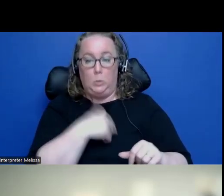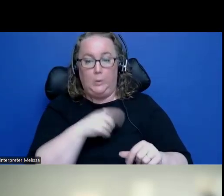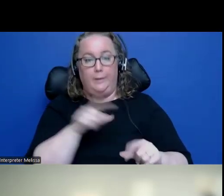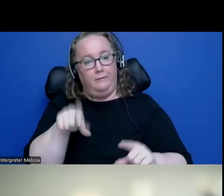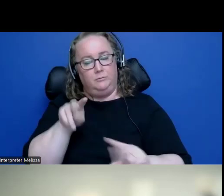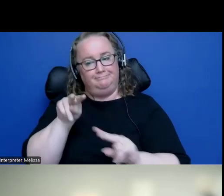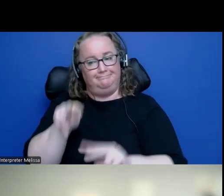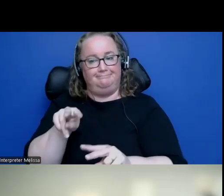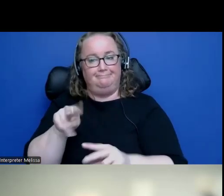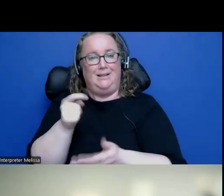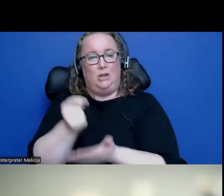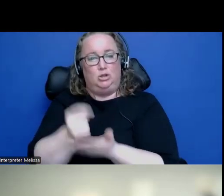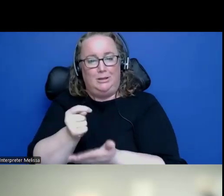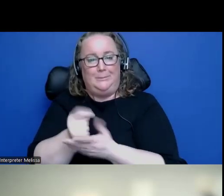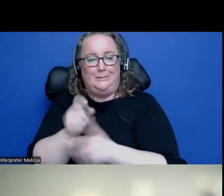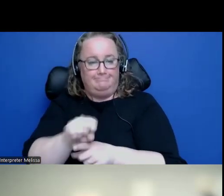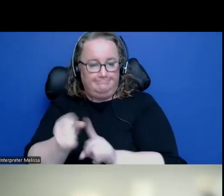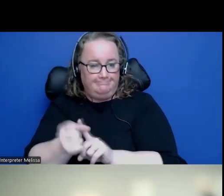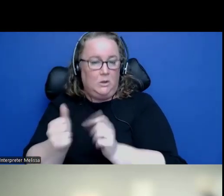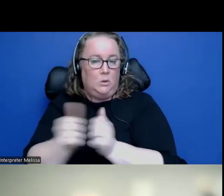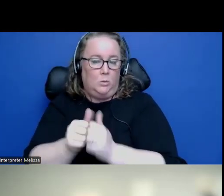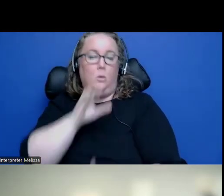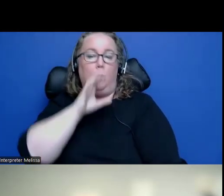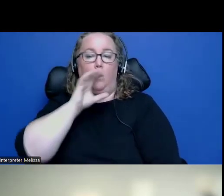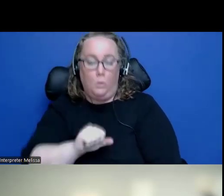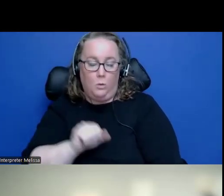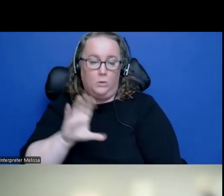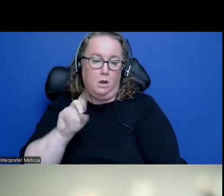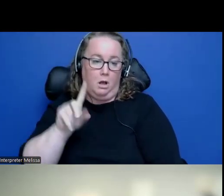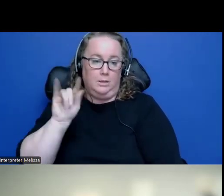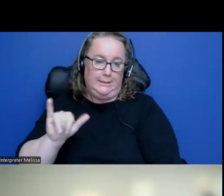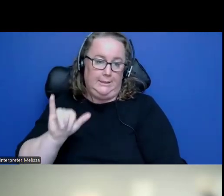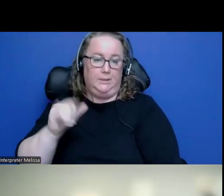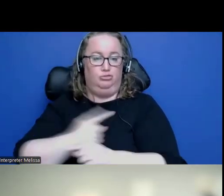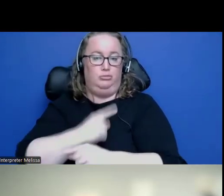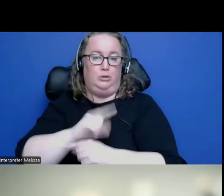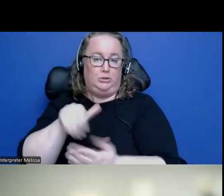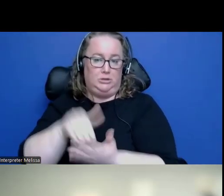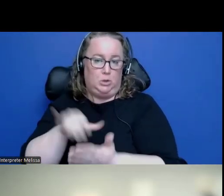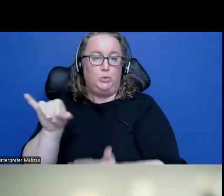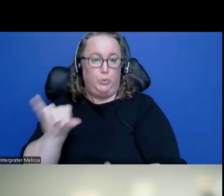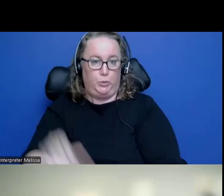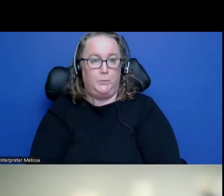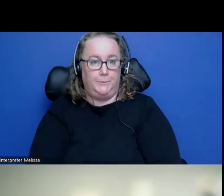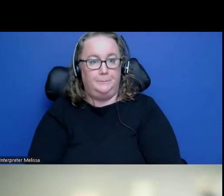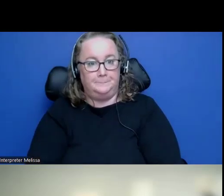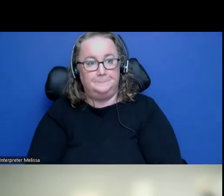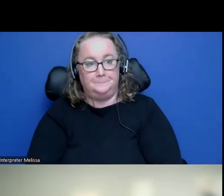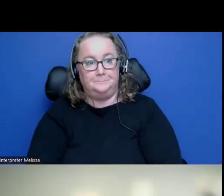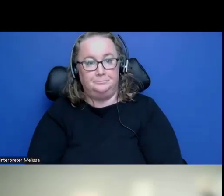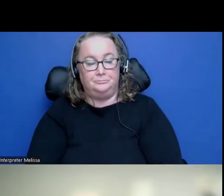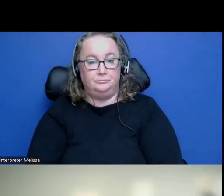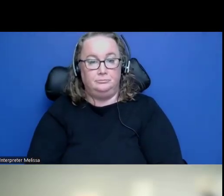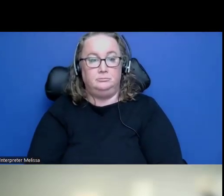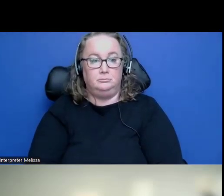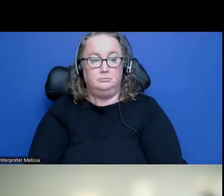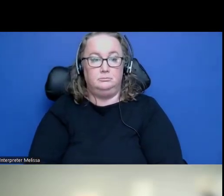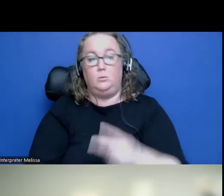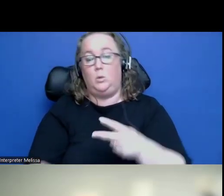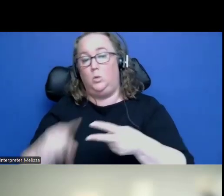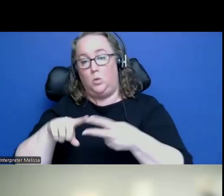in the Old Colony Correctional Center, Bridgewater State Hospital Annex units. These